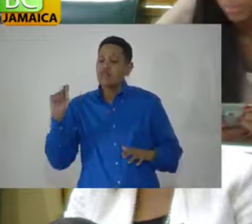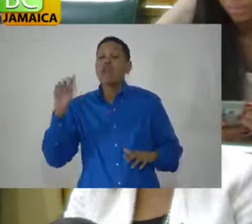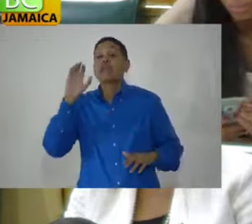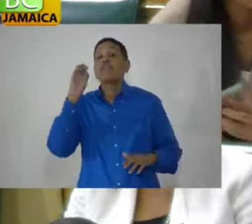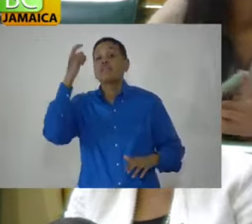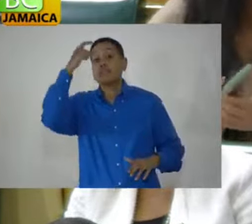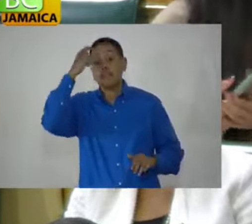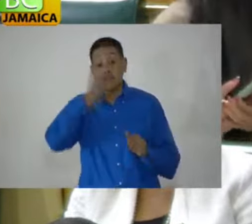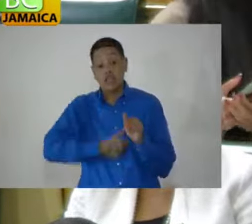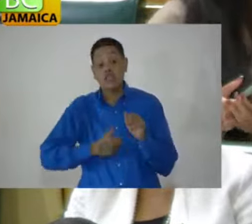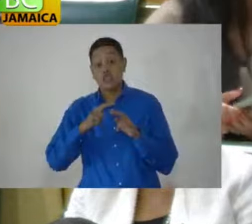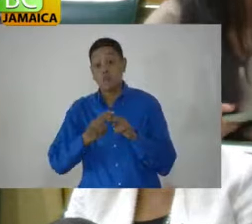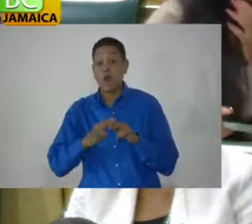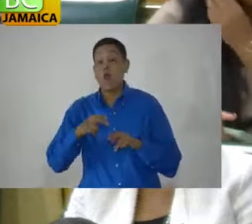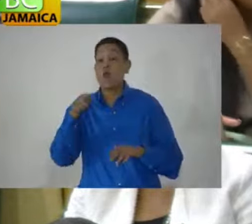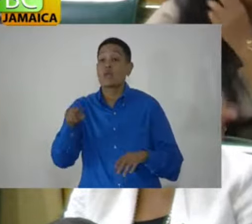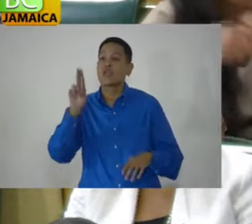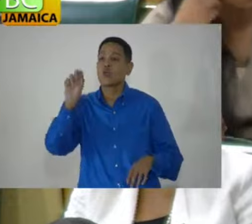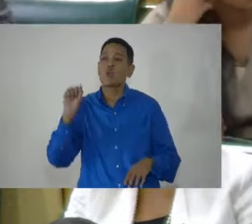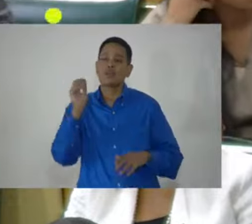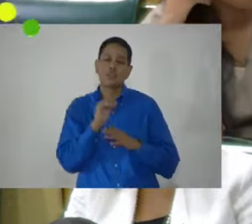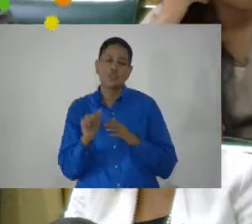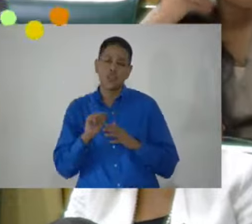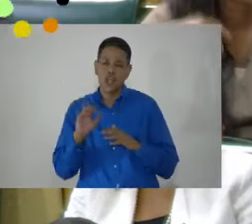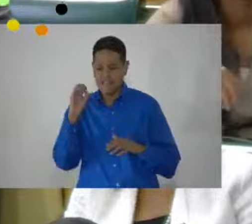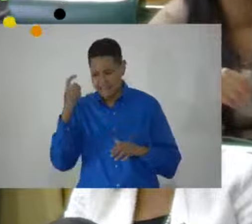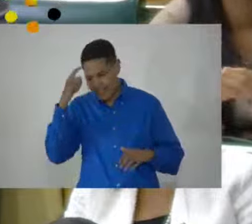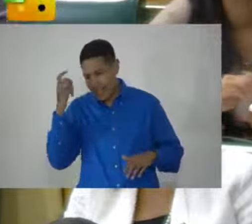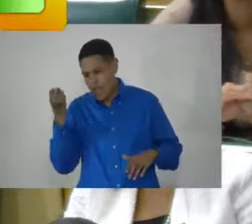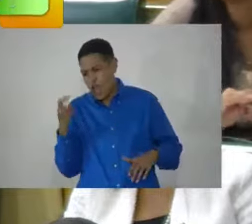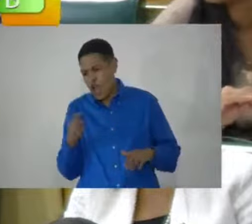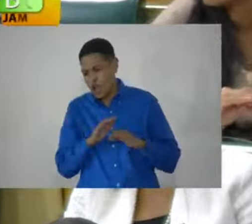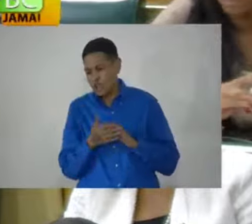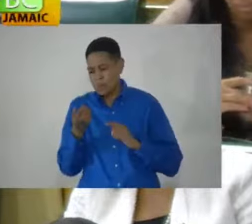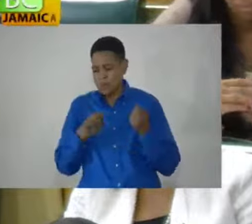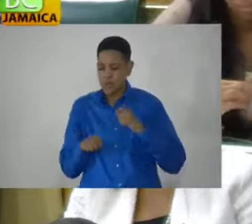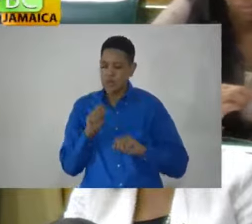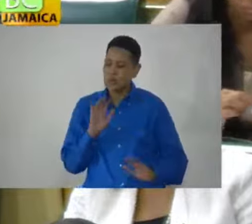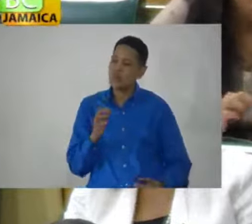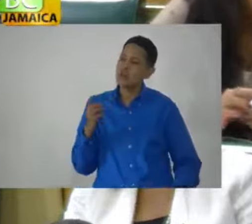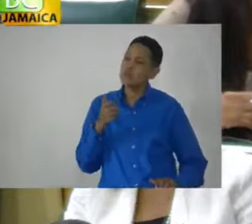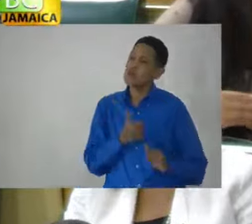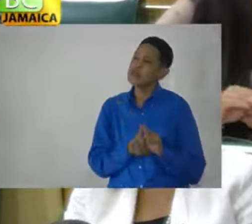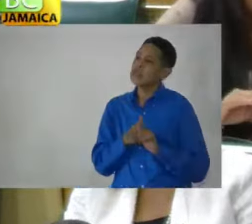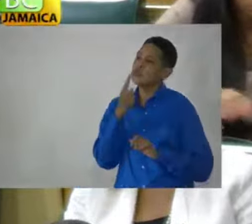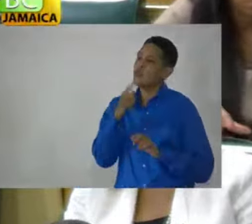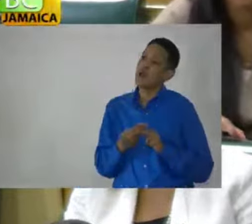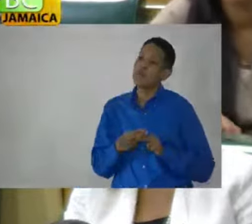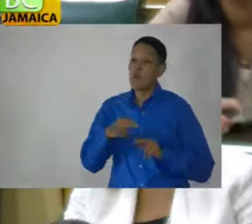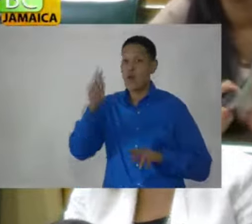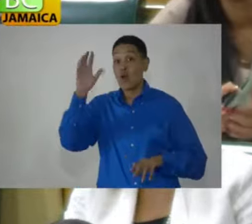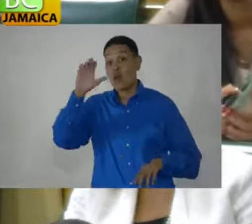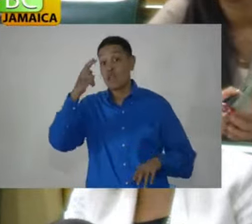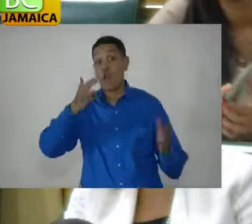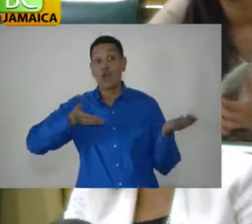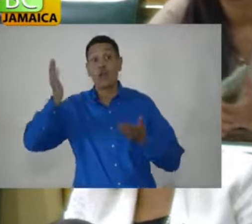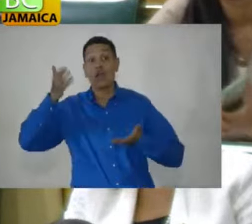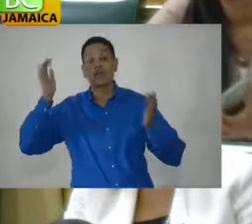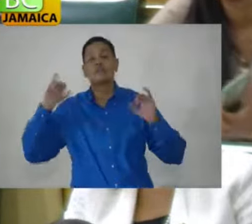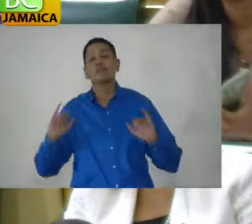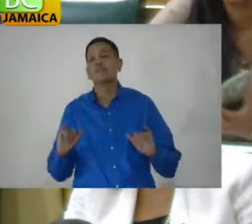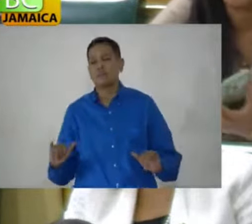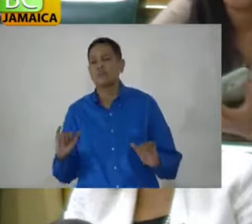50 cents in the currency of the United States of America, or its Jamaican equivalent, per pound of conch exported remains